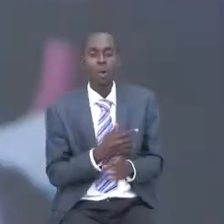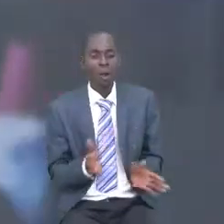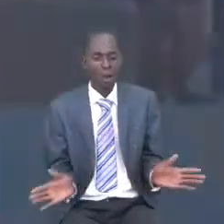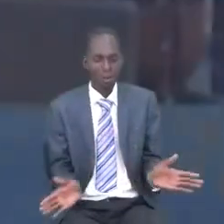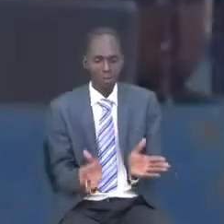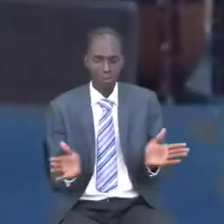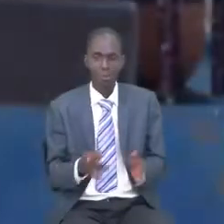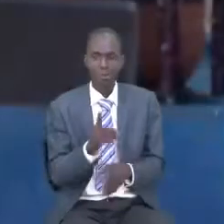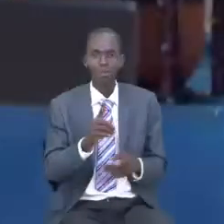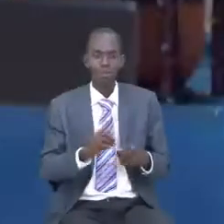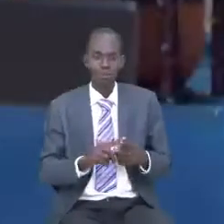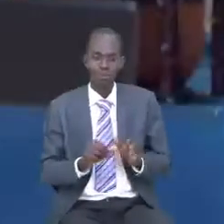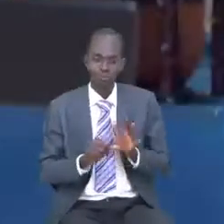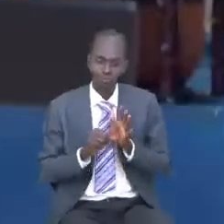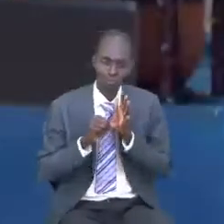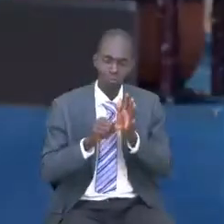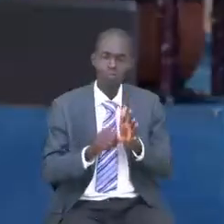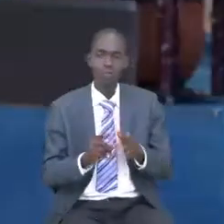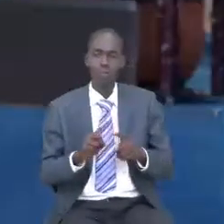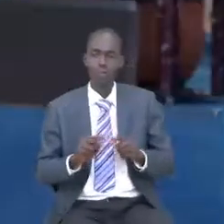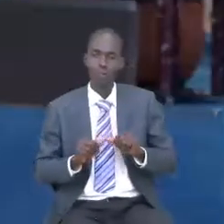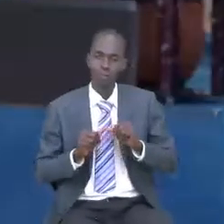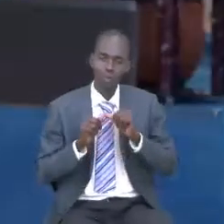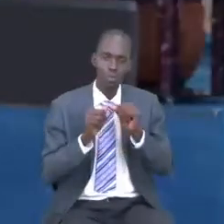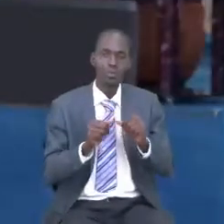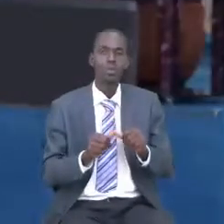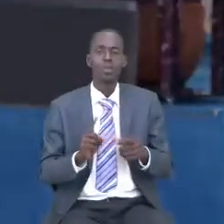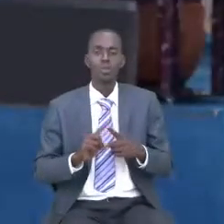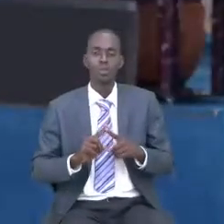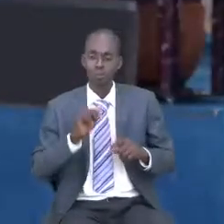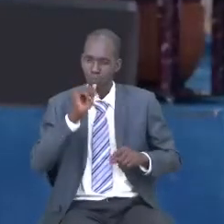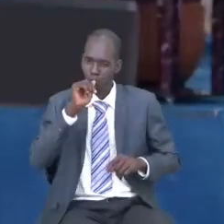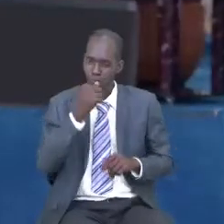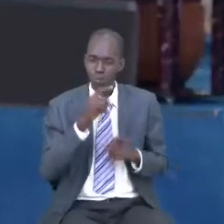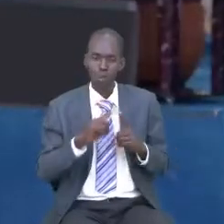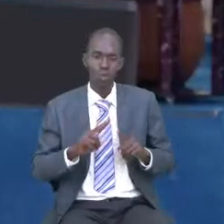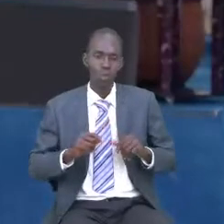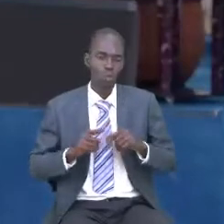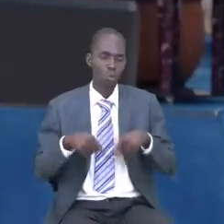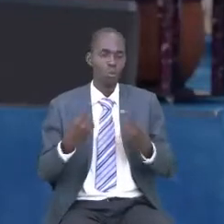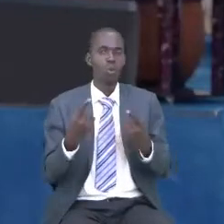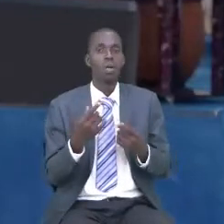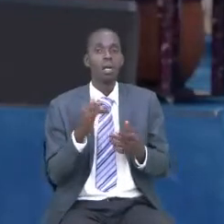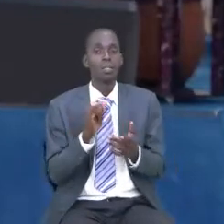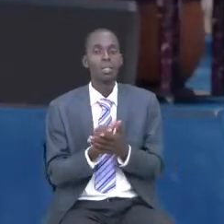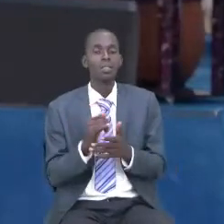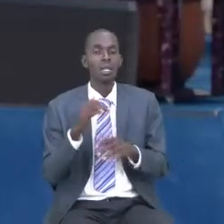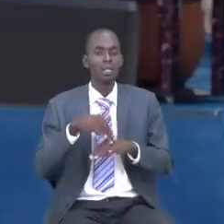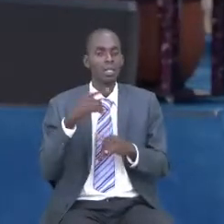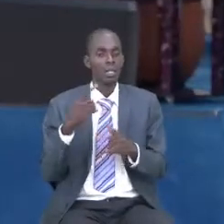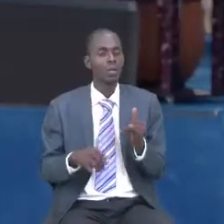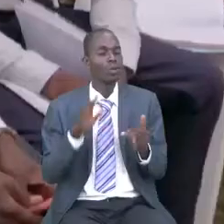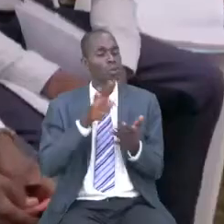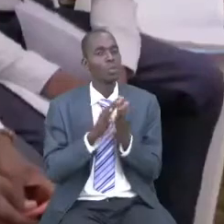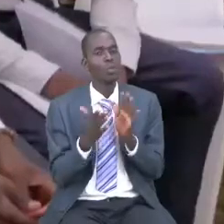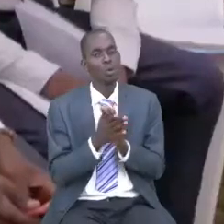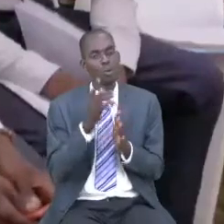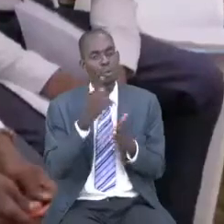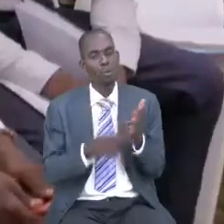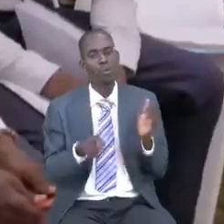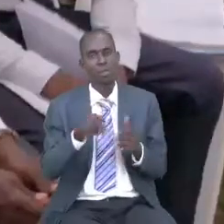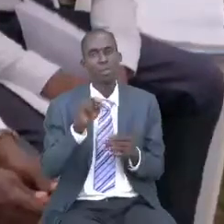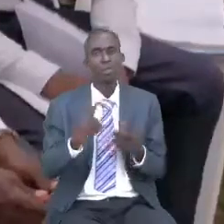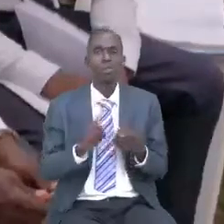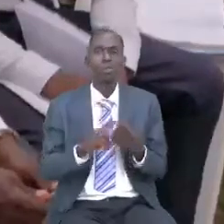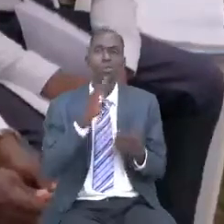perseverance that leads you and makes you to be the man, the woman you try to be.